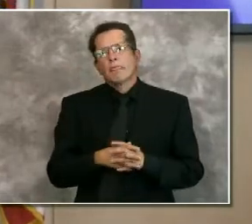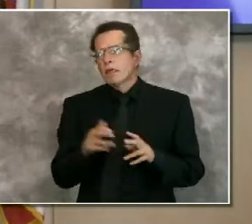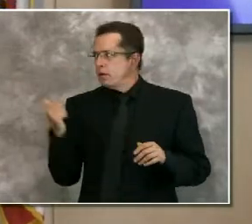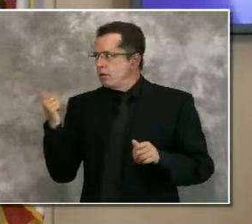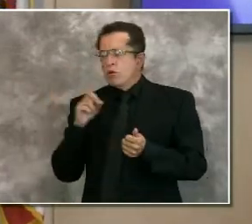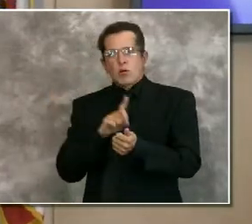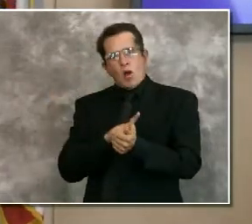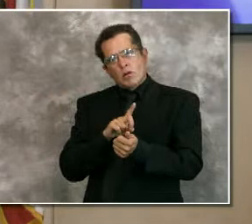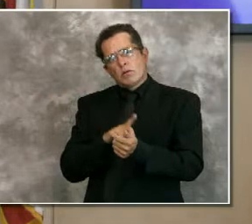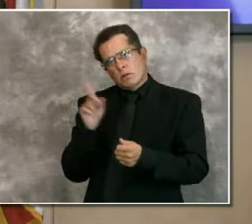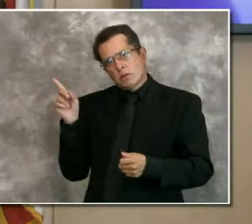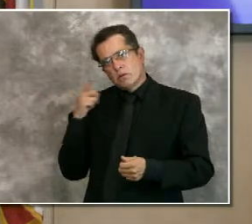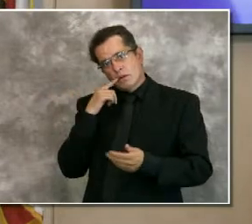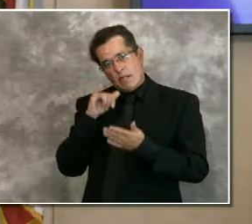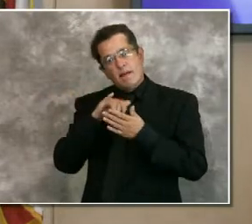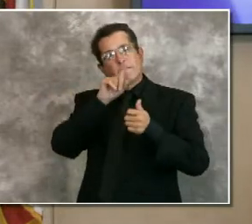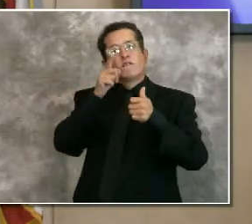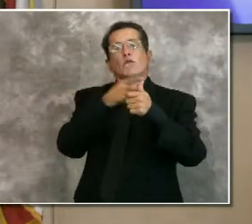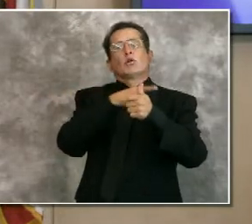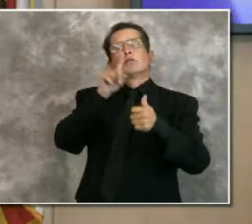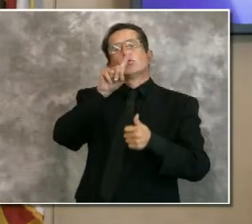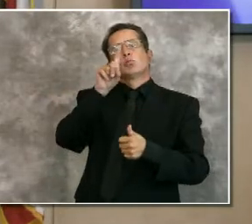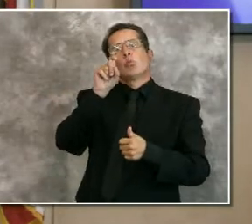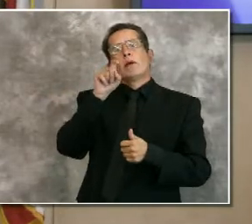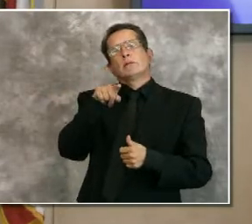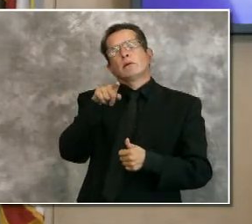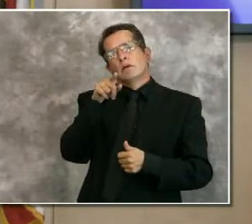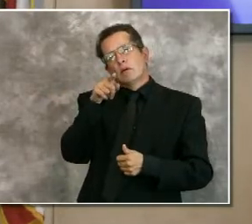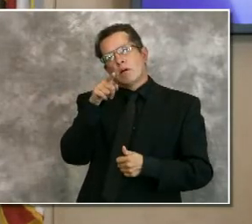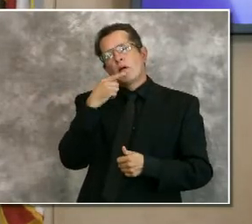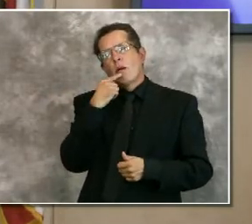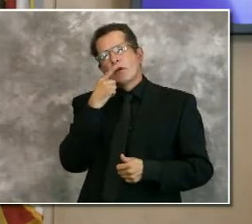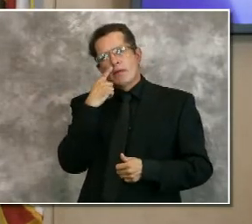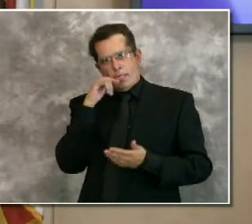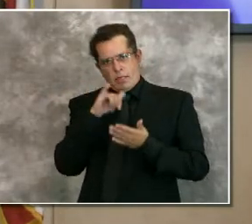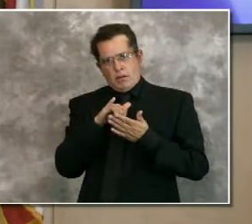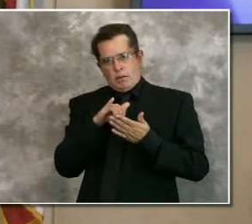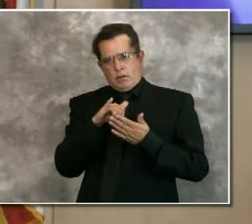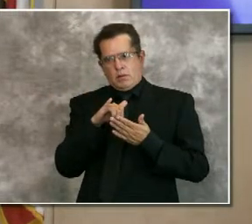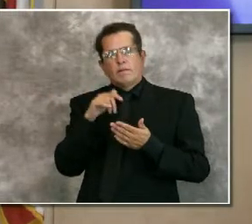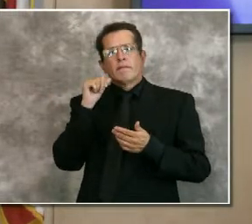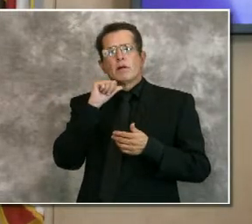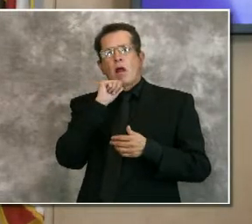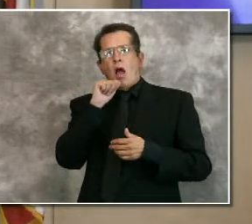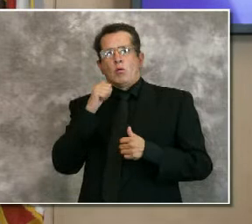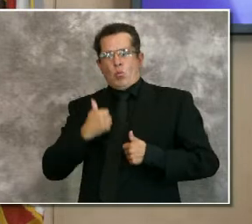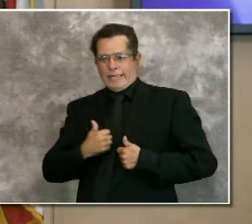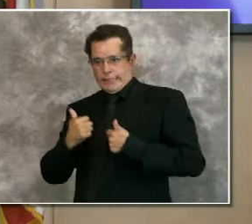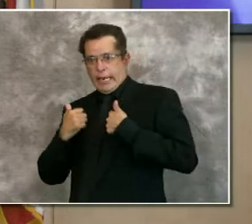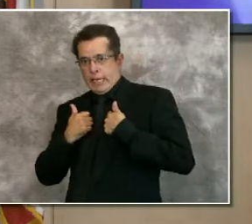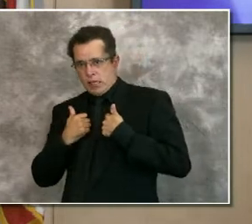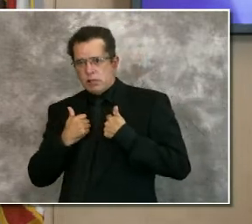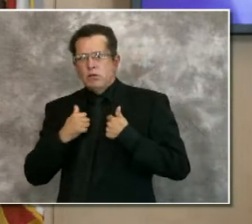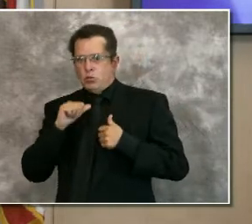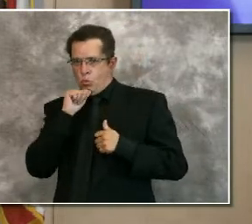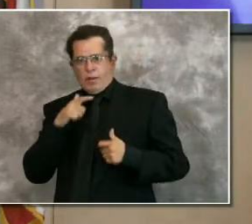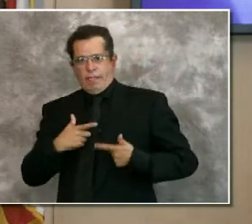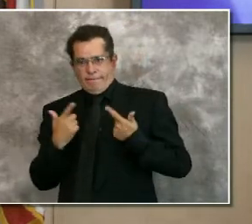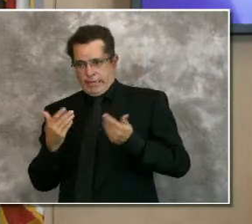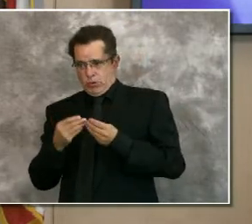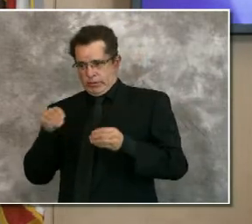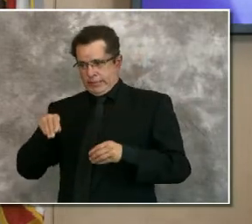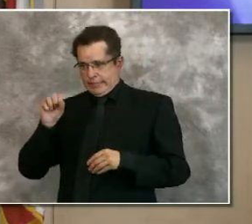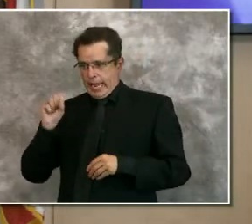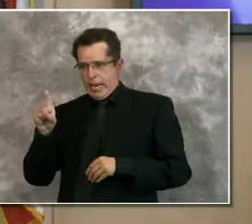So the first question was about comment was about the information about non-resident cases, and we'll absolutely share that